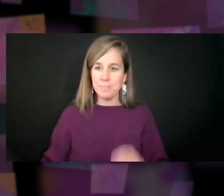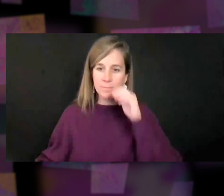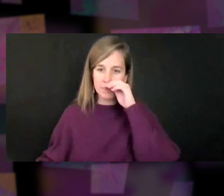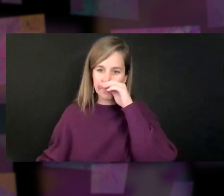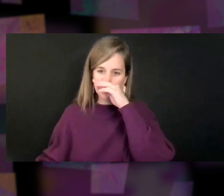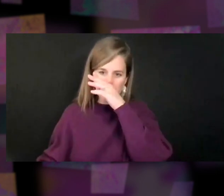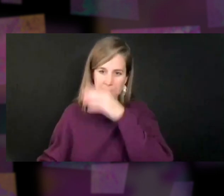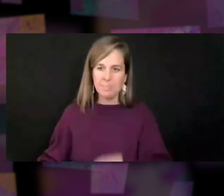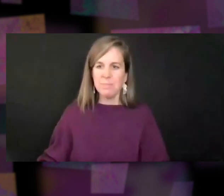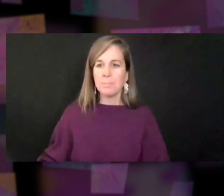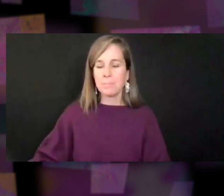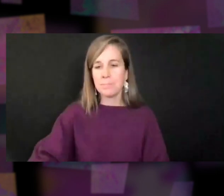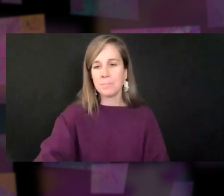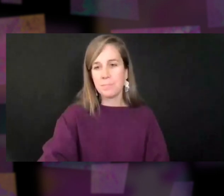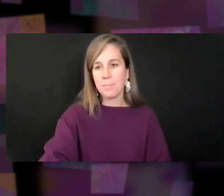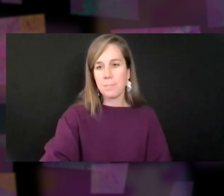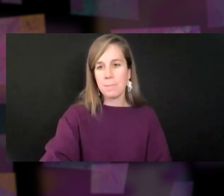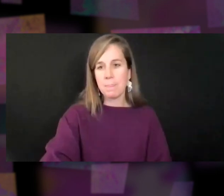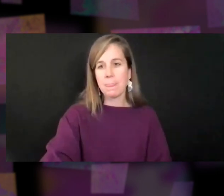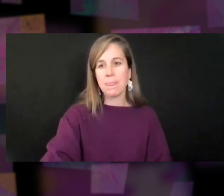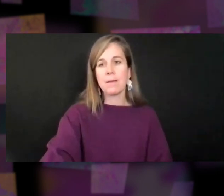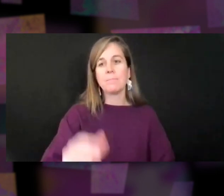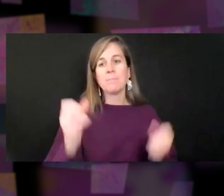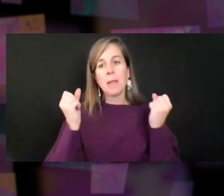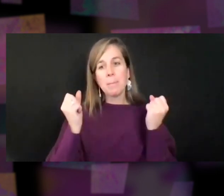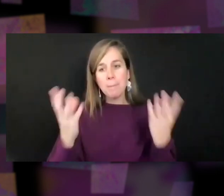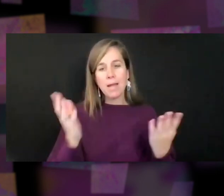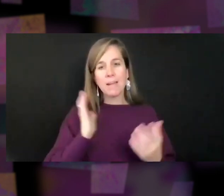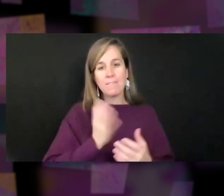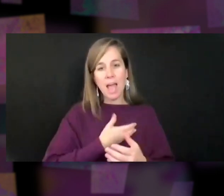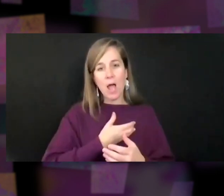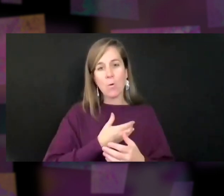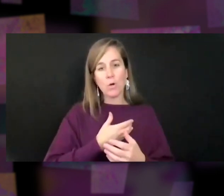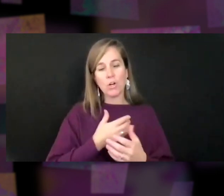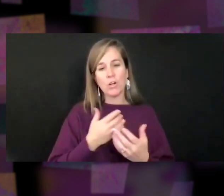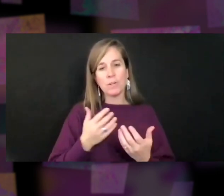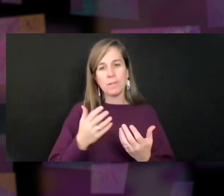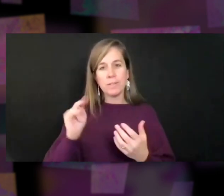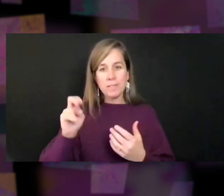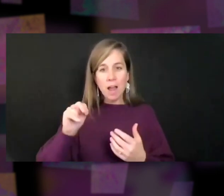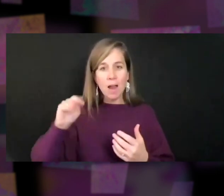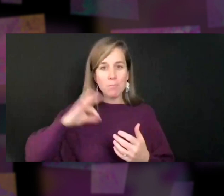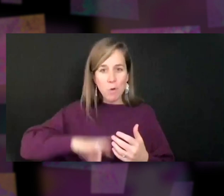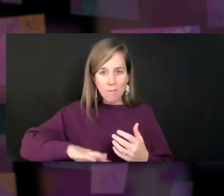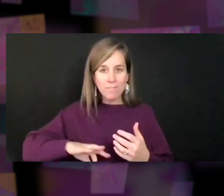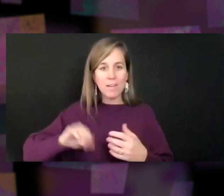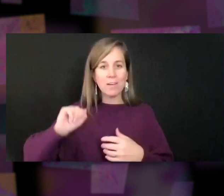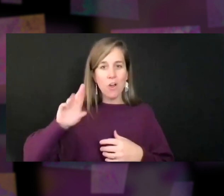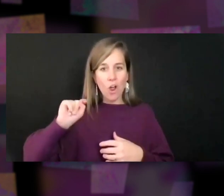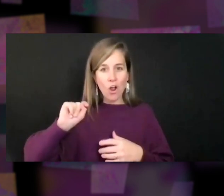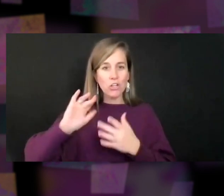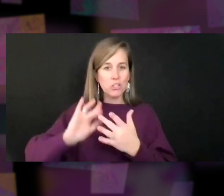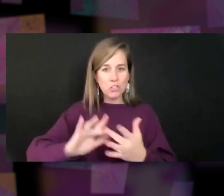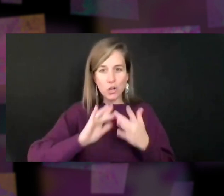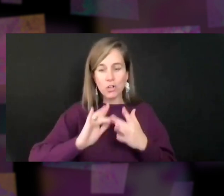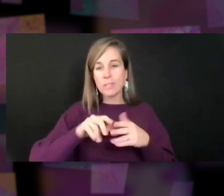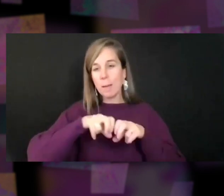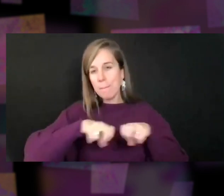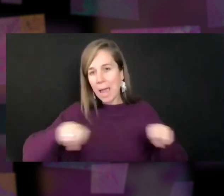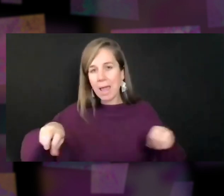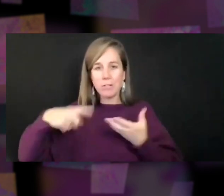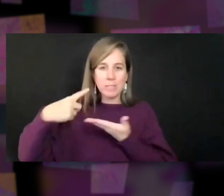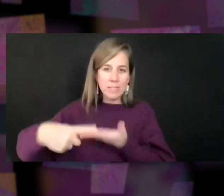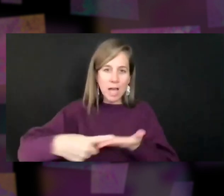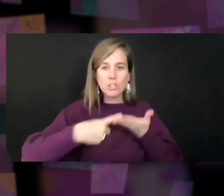In many of our arts, nonprofit, and social justice circles, we have had discussion after discussion, panel after panel, on